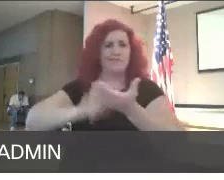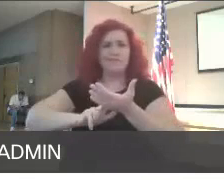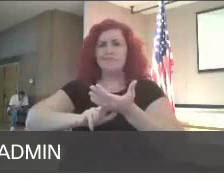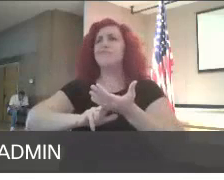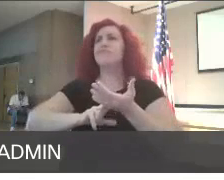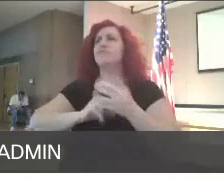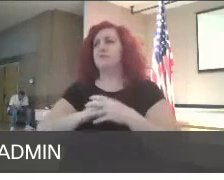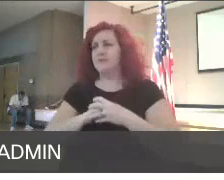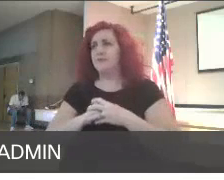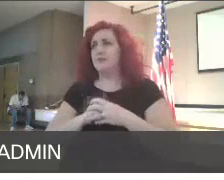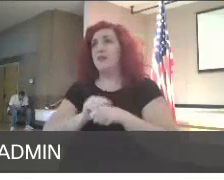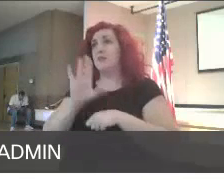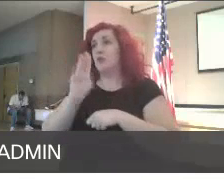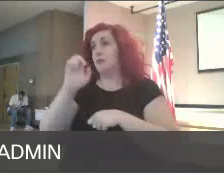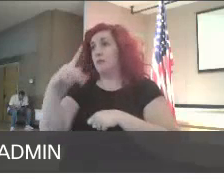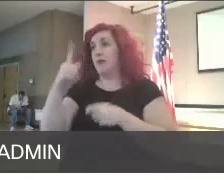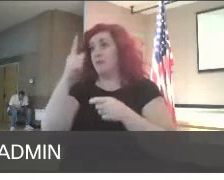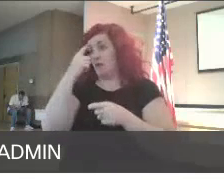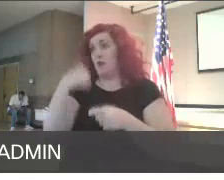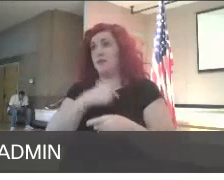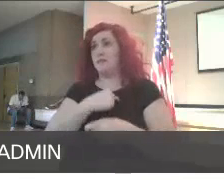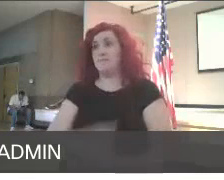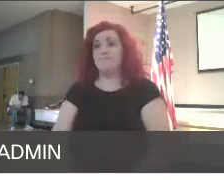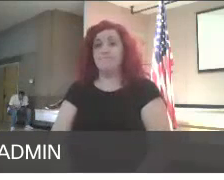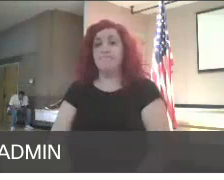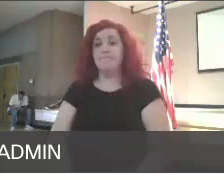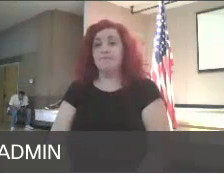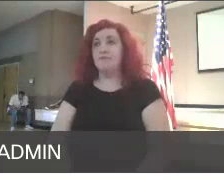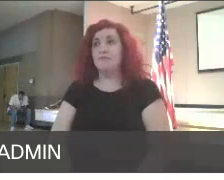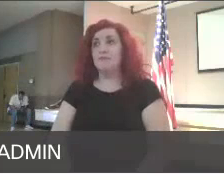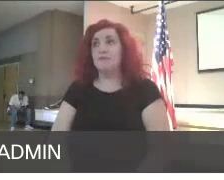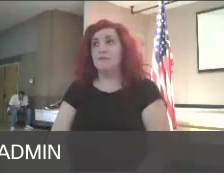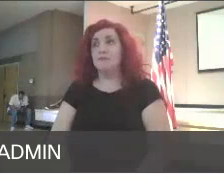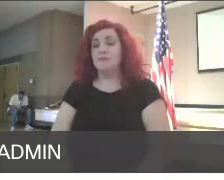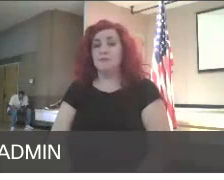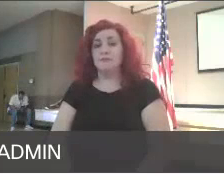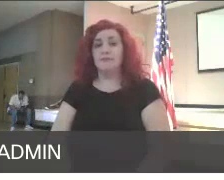free. Feel free to sign up and submit your maps to us.